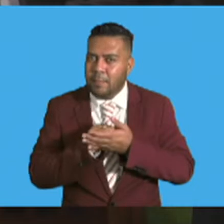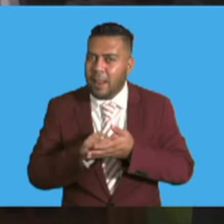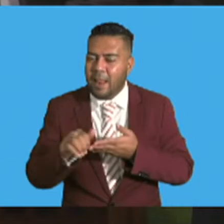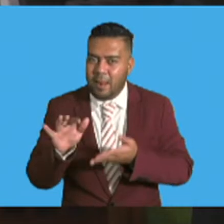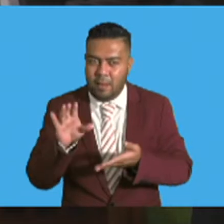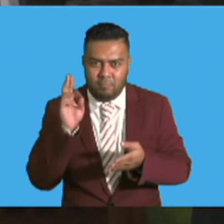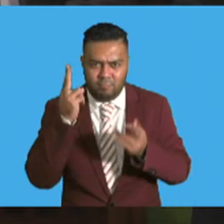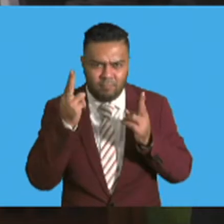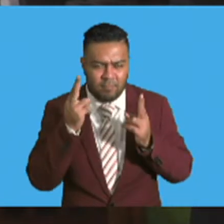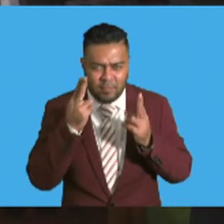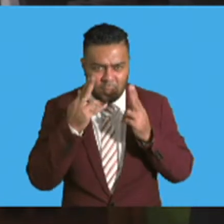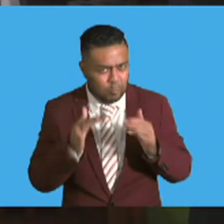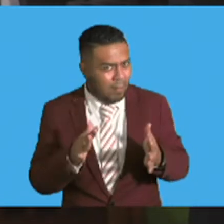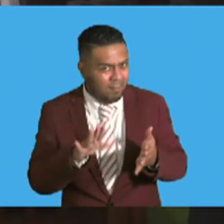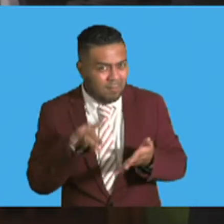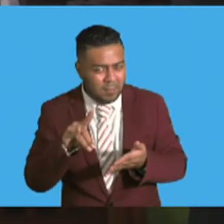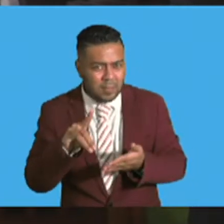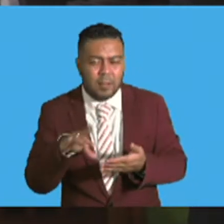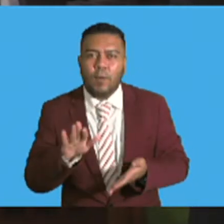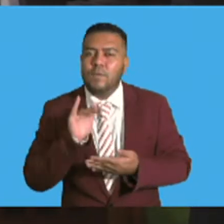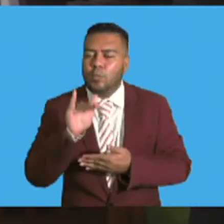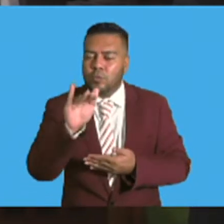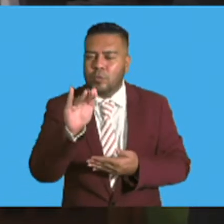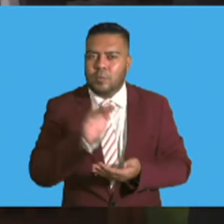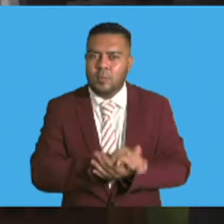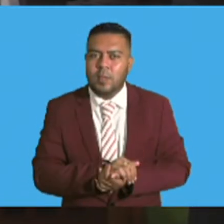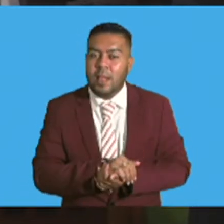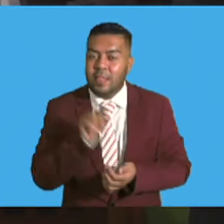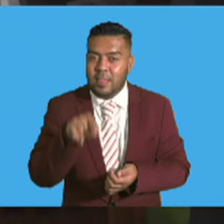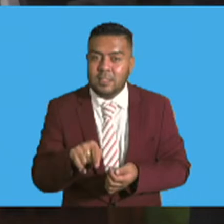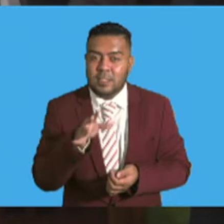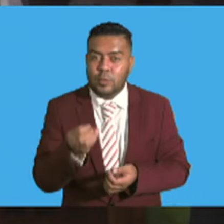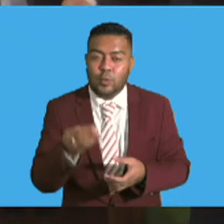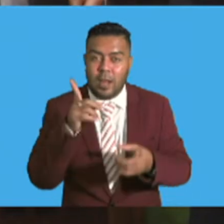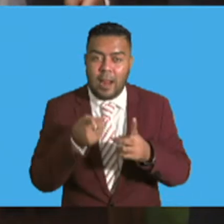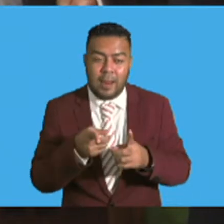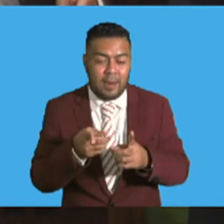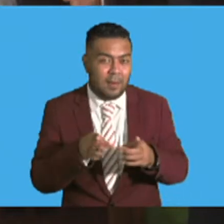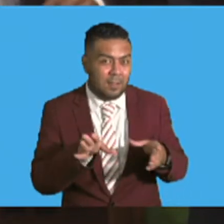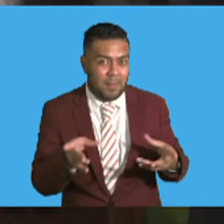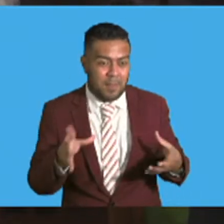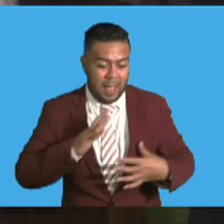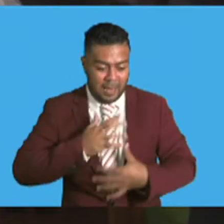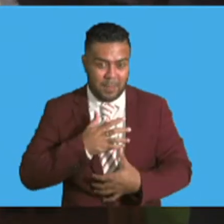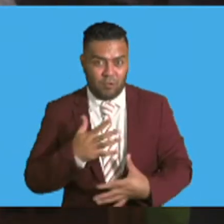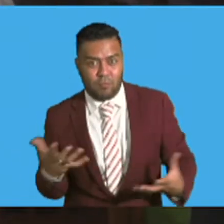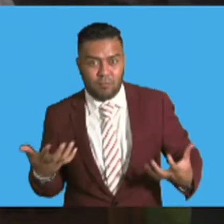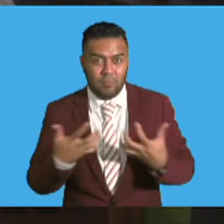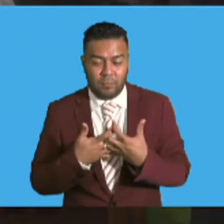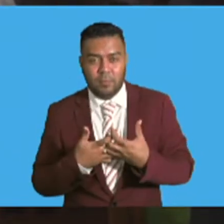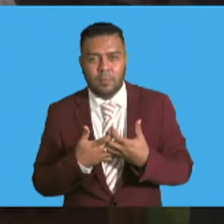genetic resource for future food security purpose is vital. This is due to its adaptation to local conditions and better